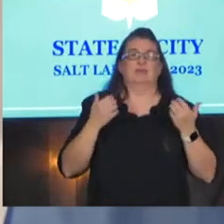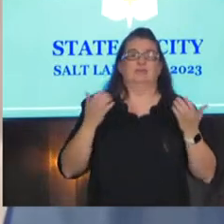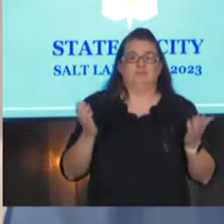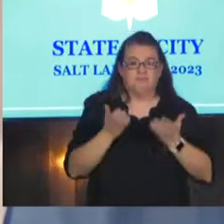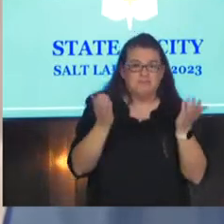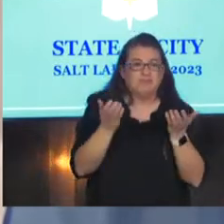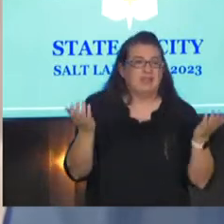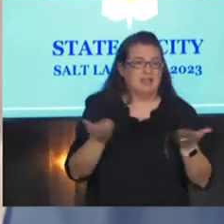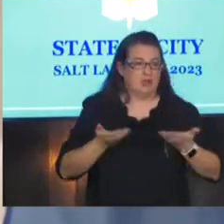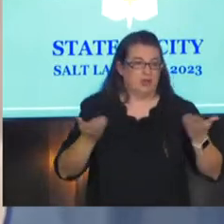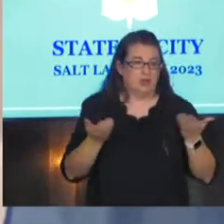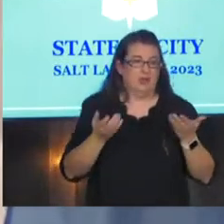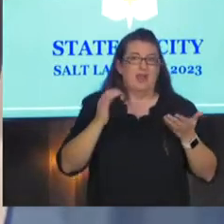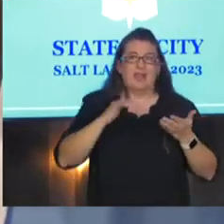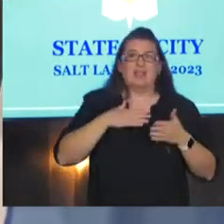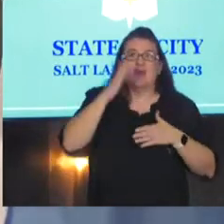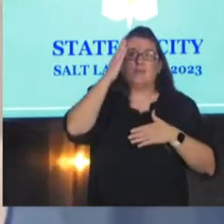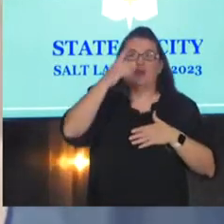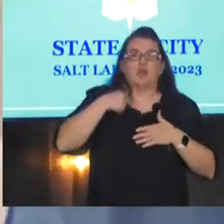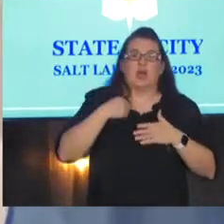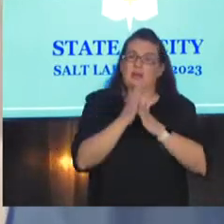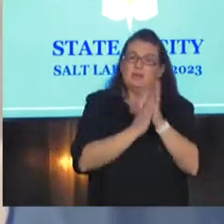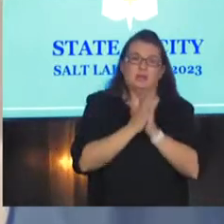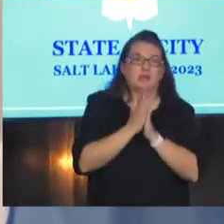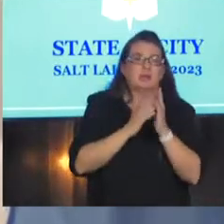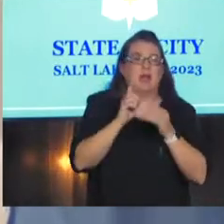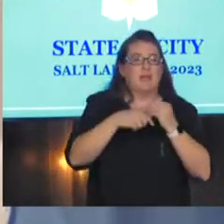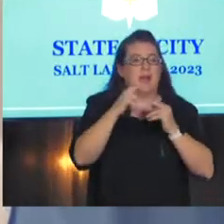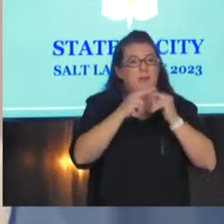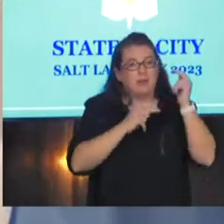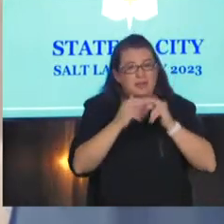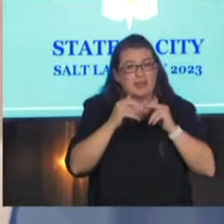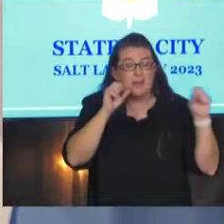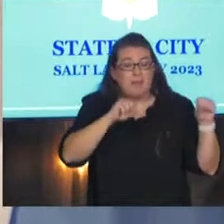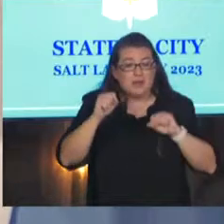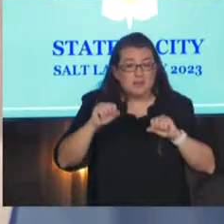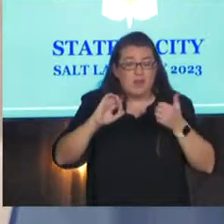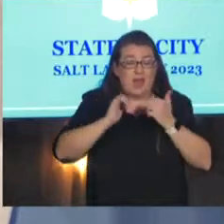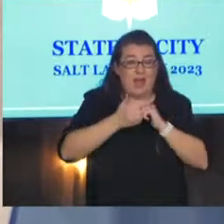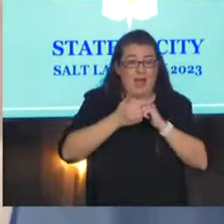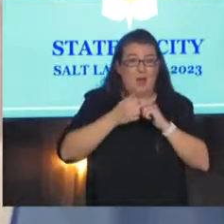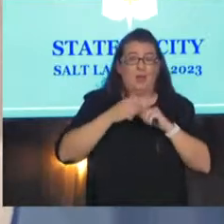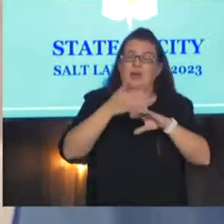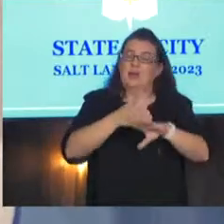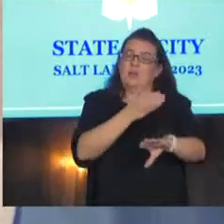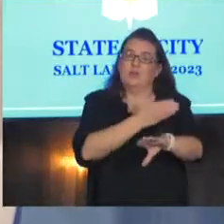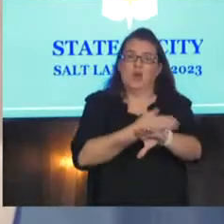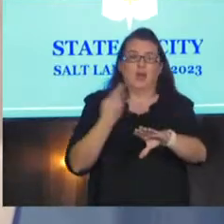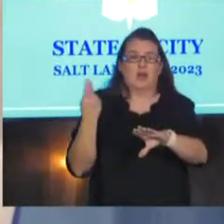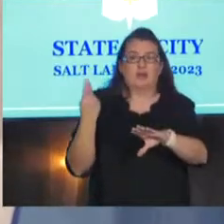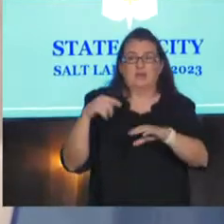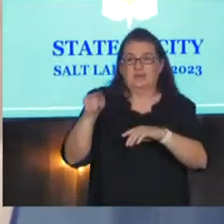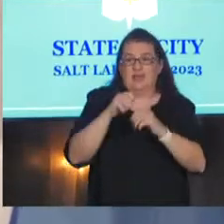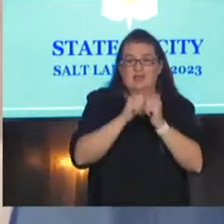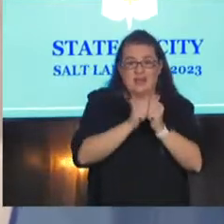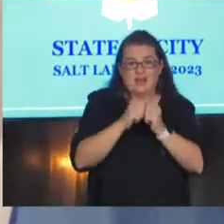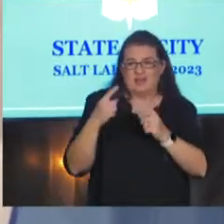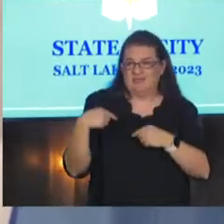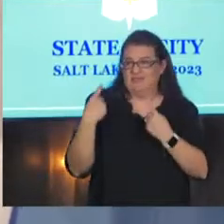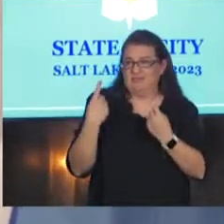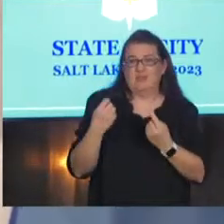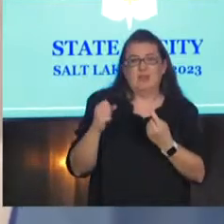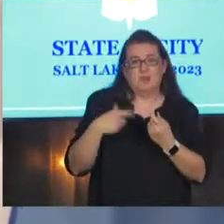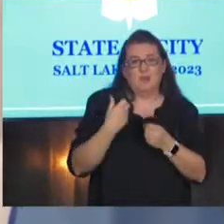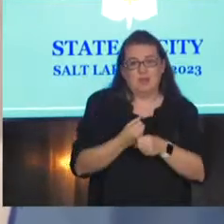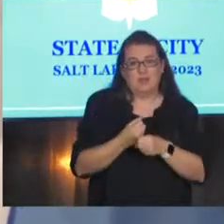I'm passionate about building, and it's only possible because of the incredible progress we've made together over these last few